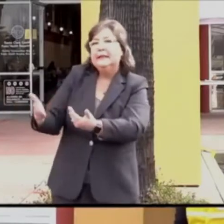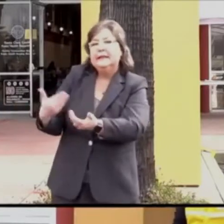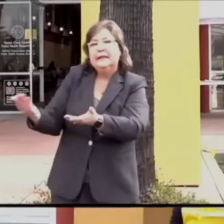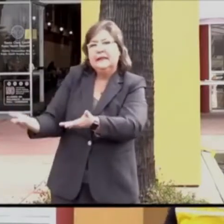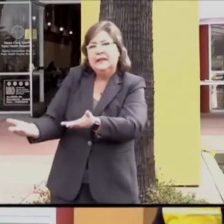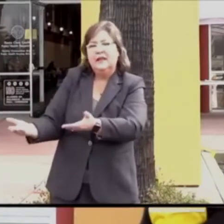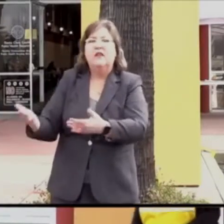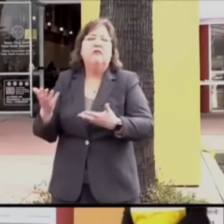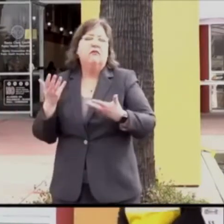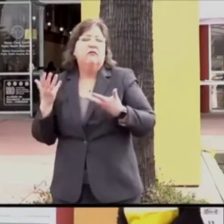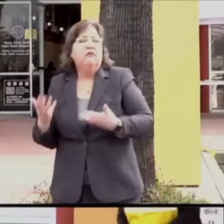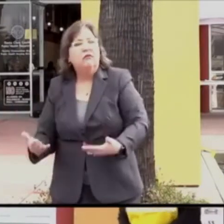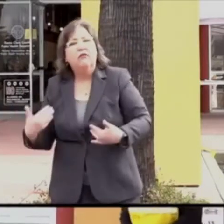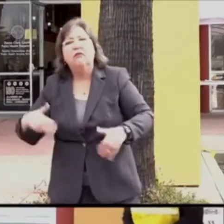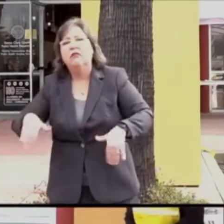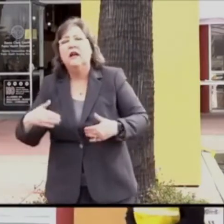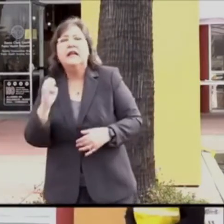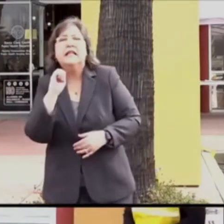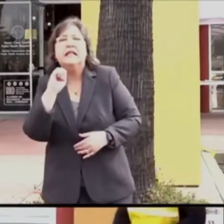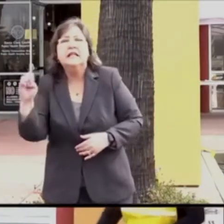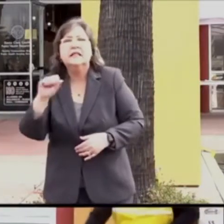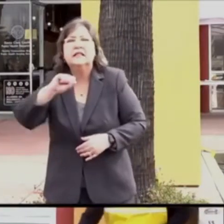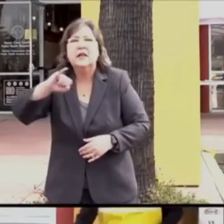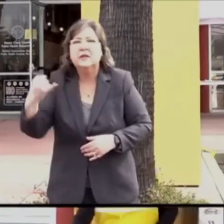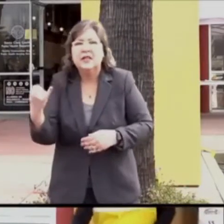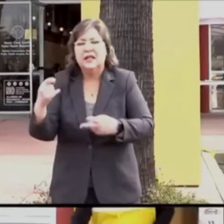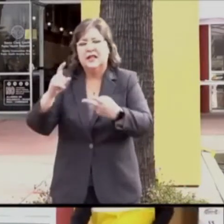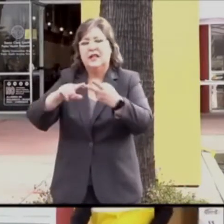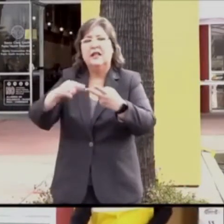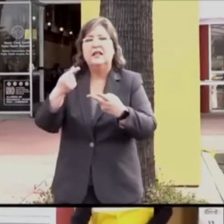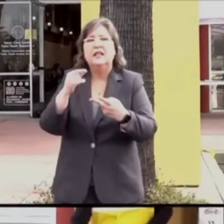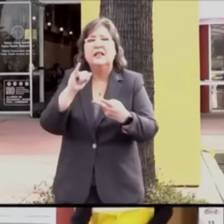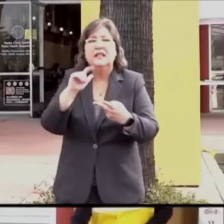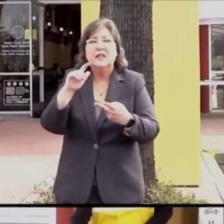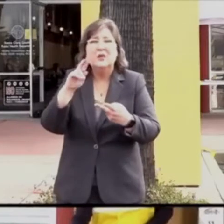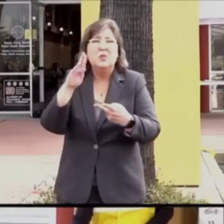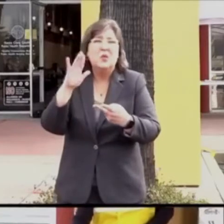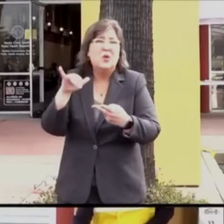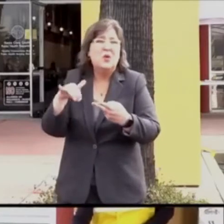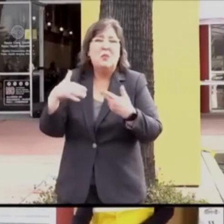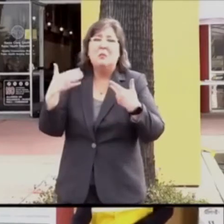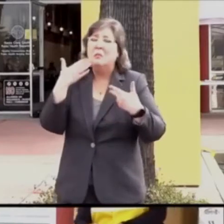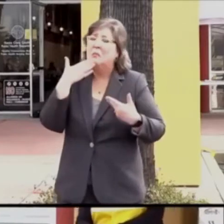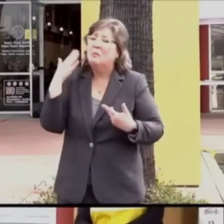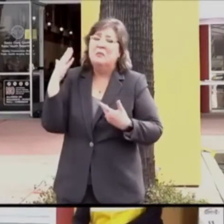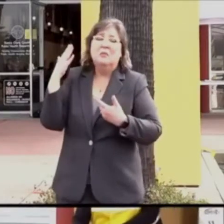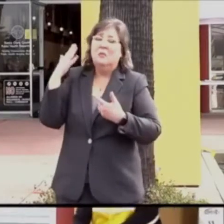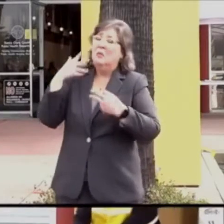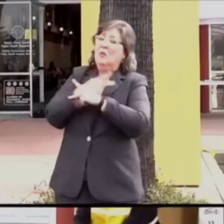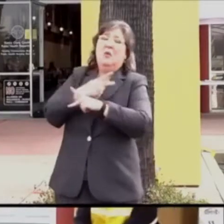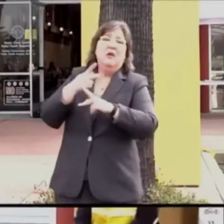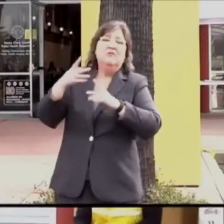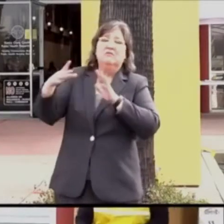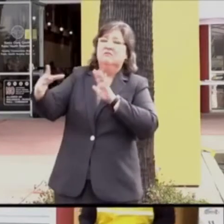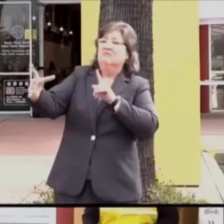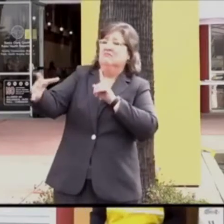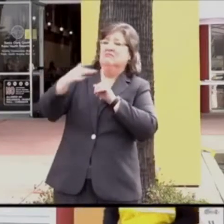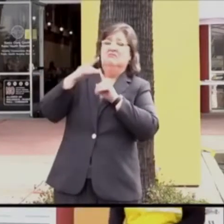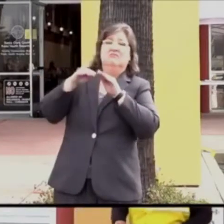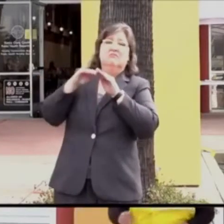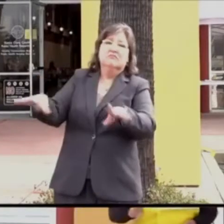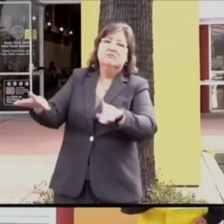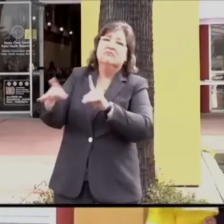communities. East San Jose and Gilroy residents continue to face the highest risk of transmission. These communities also face barriers to